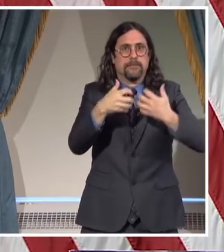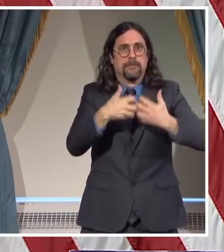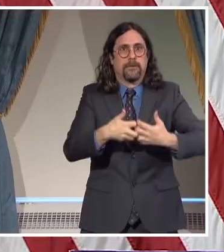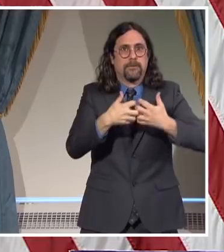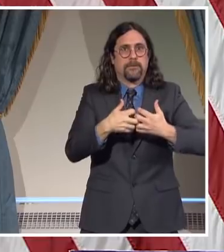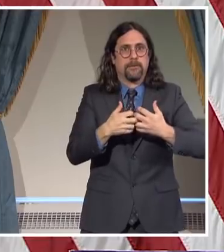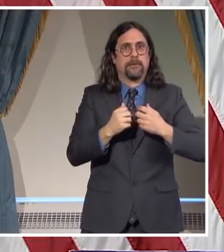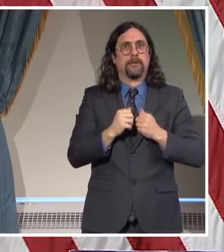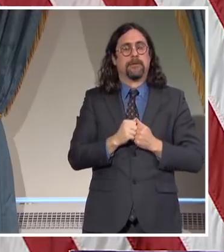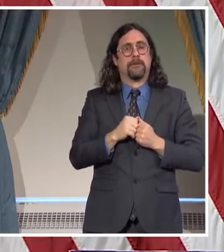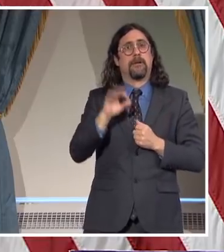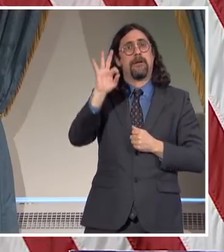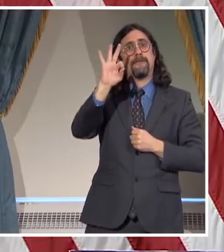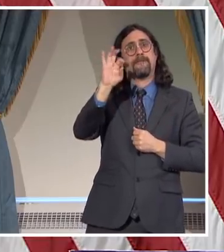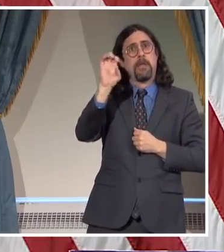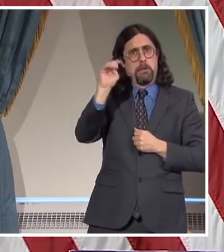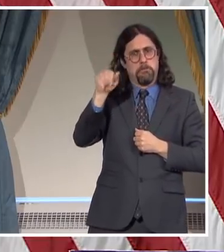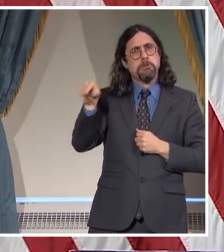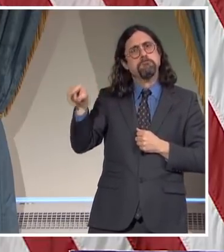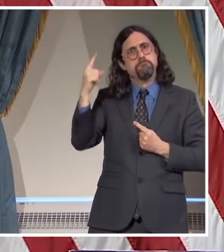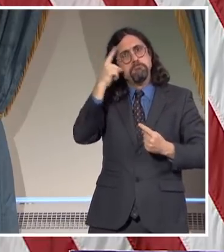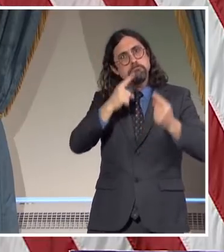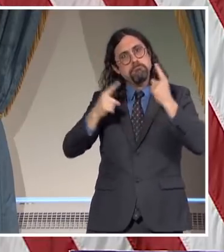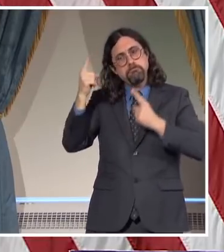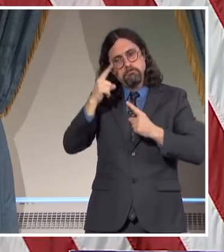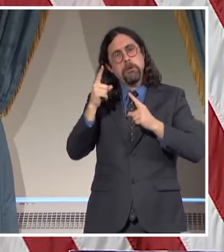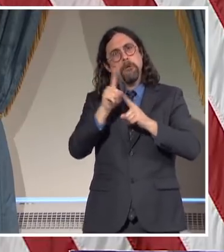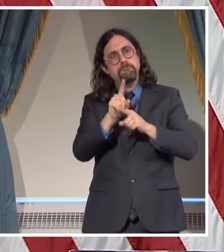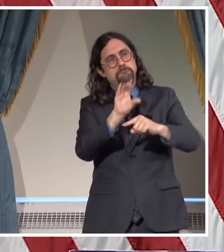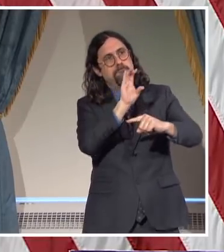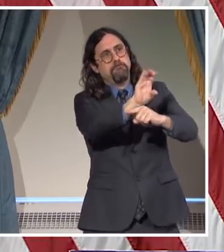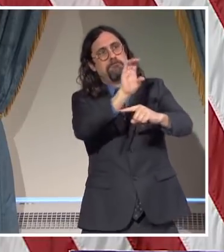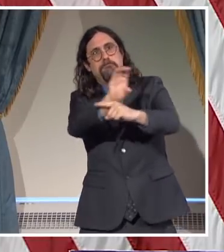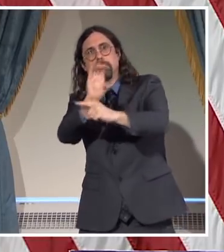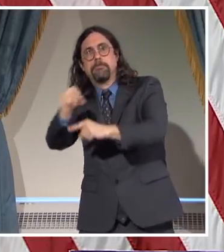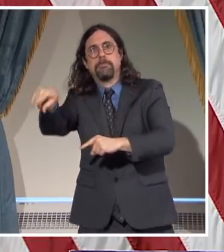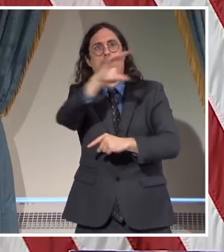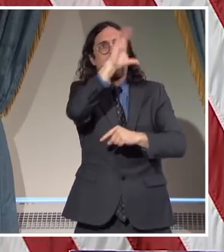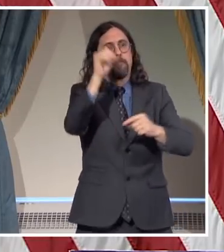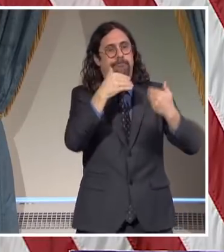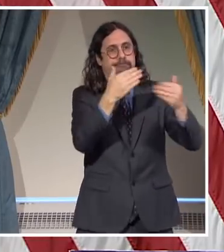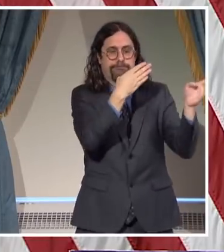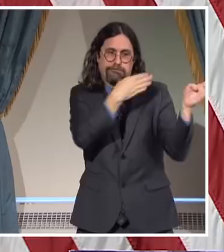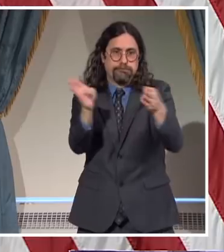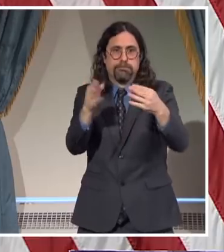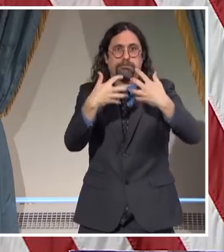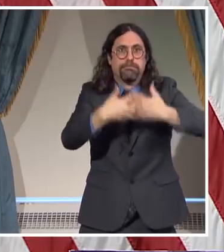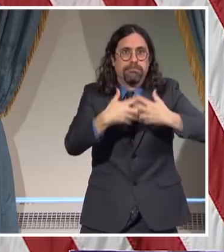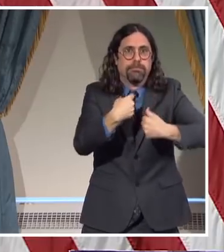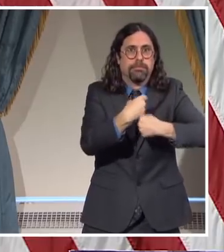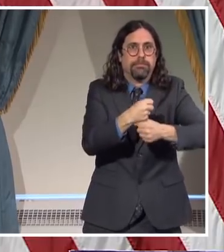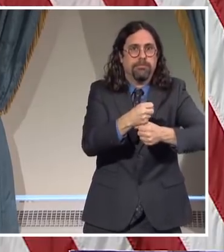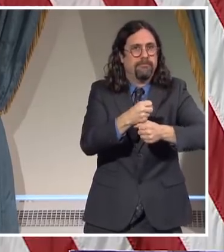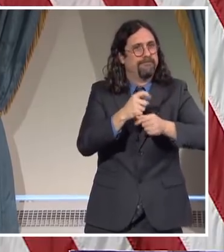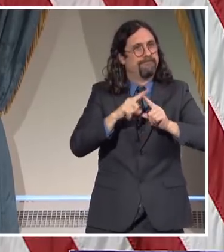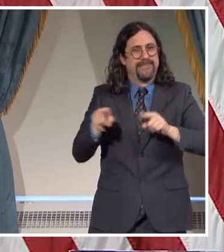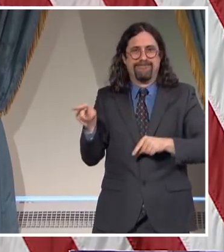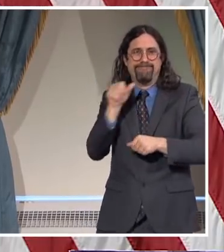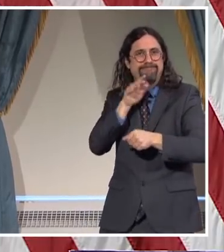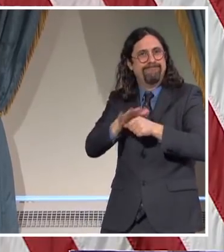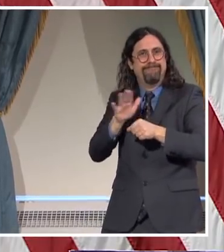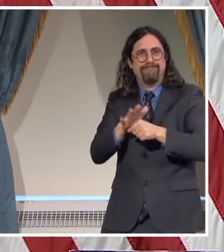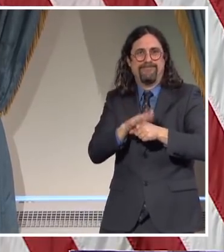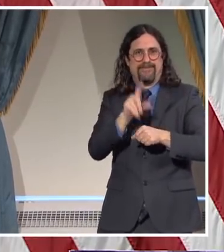clear that this is in everyone's interest everywhere in the United States of America. It's us today. It will be some other part of the country